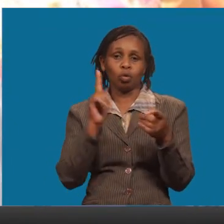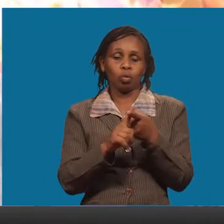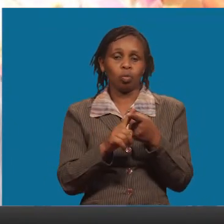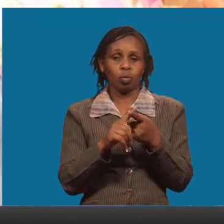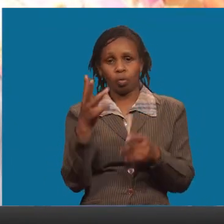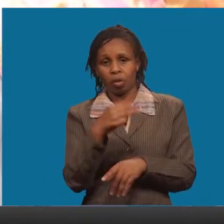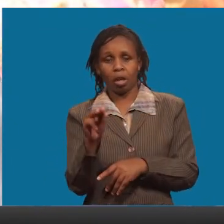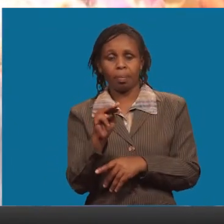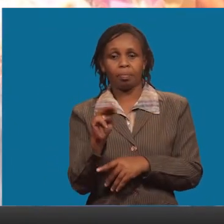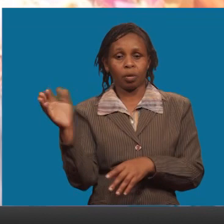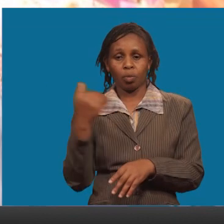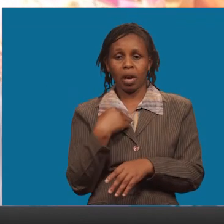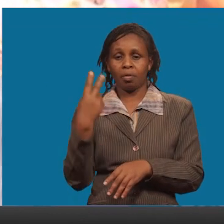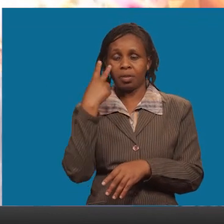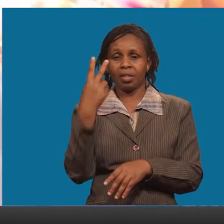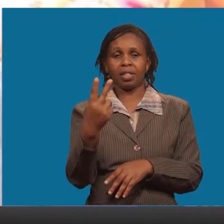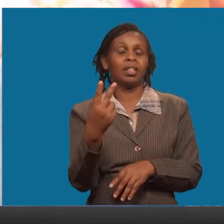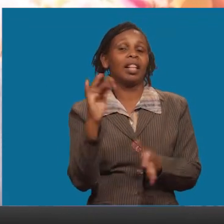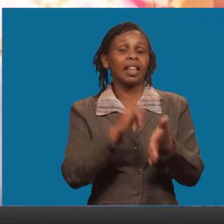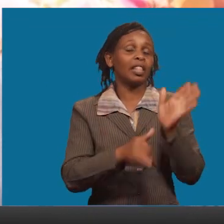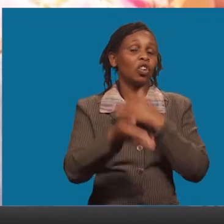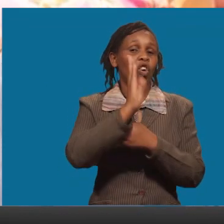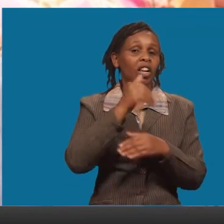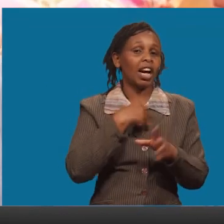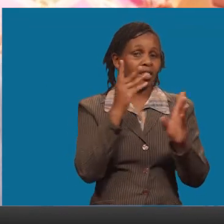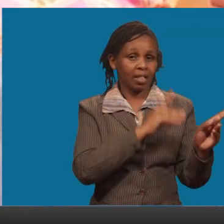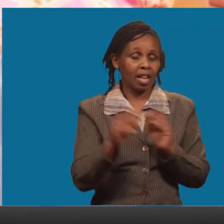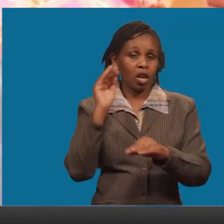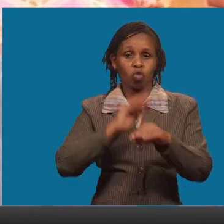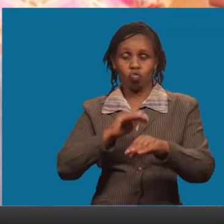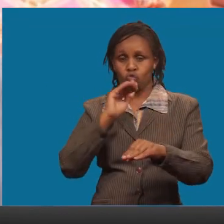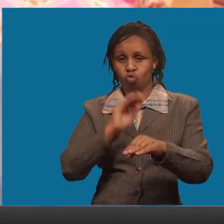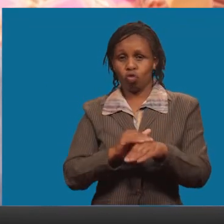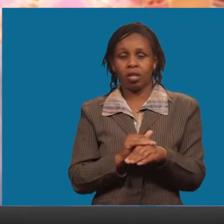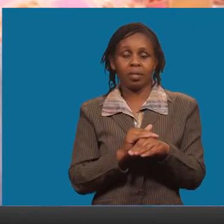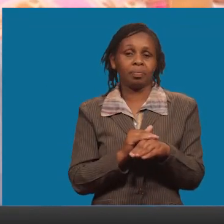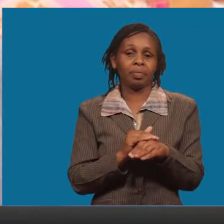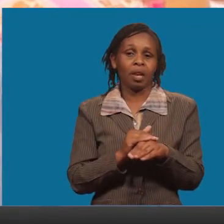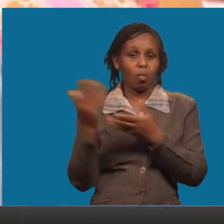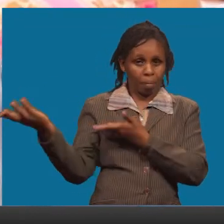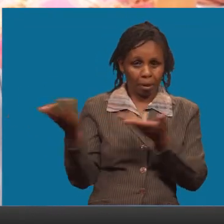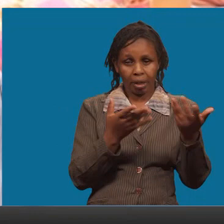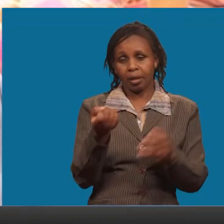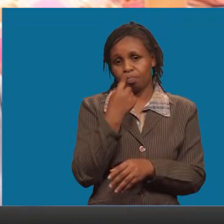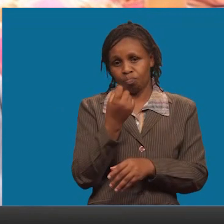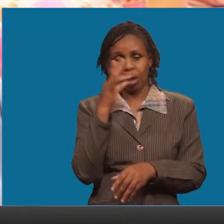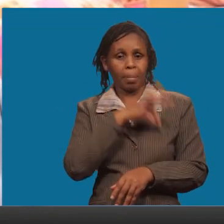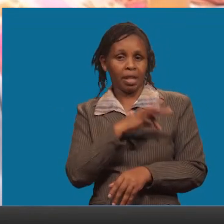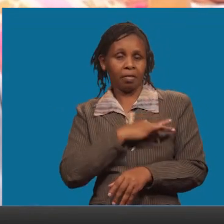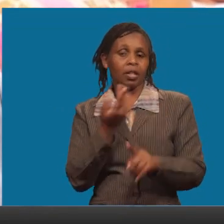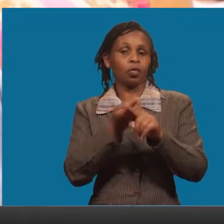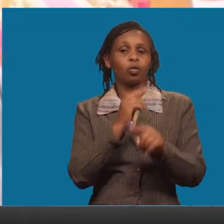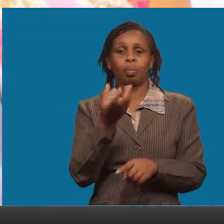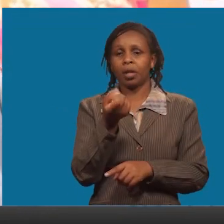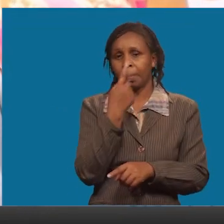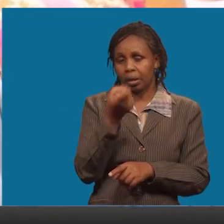Mungu ametenda wema wake, kwa sababu wamekuja na madawa, tunafaidi na haya madawa. Hata